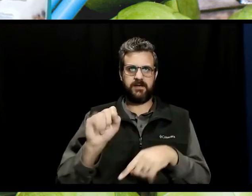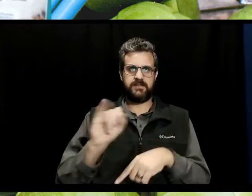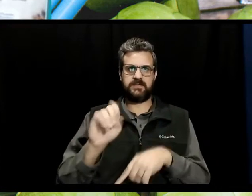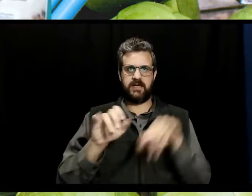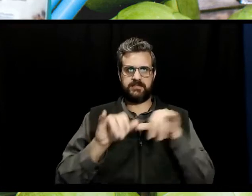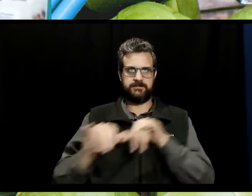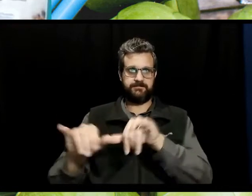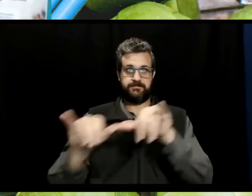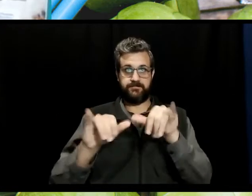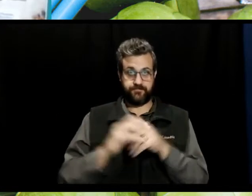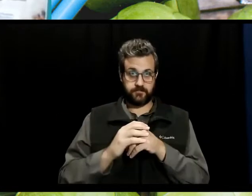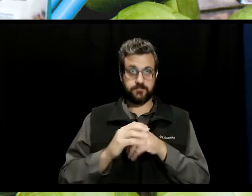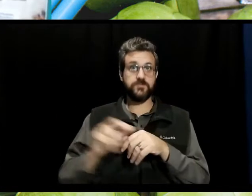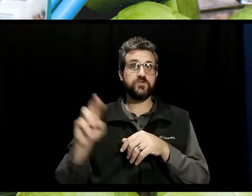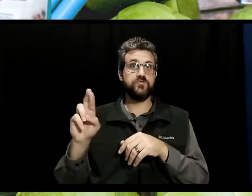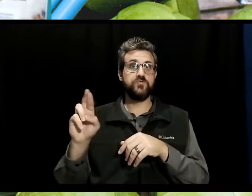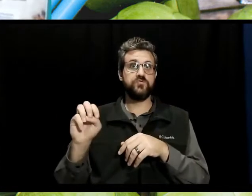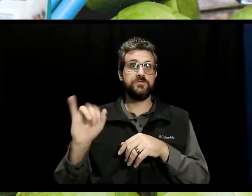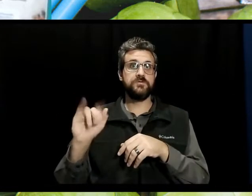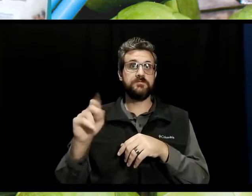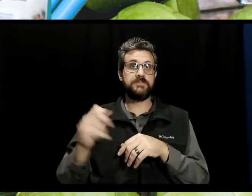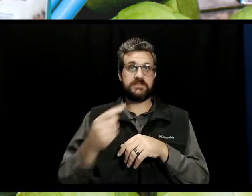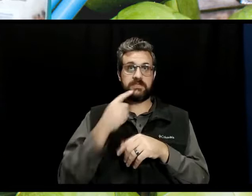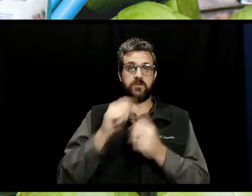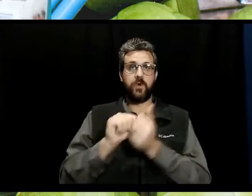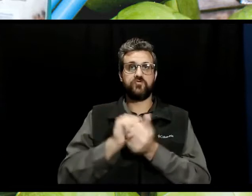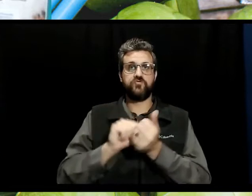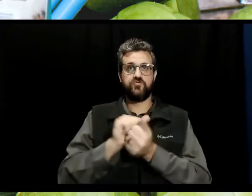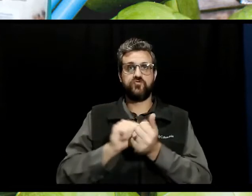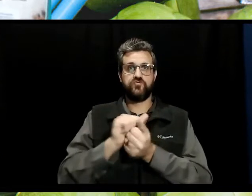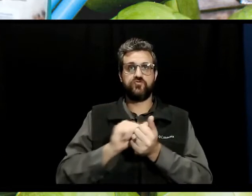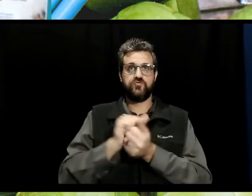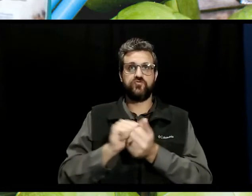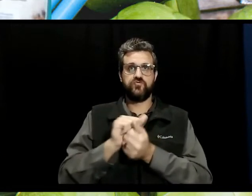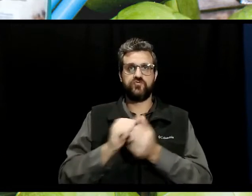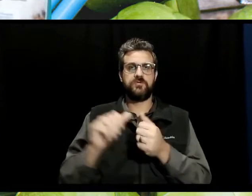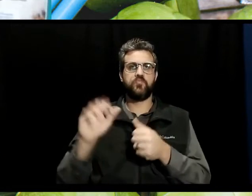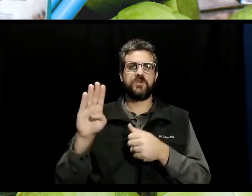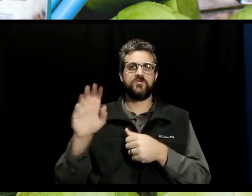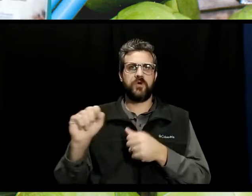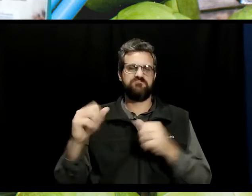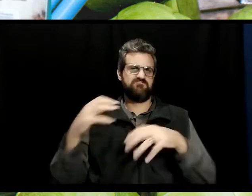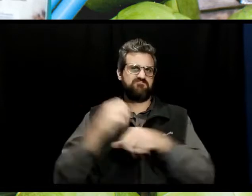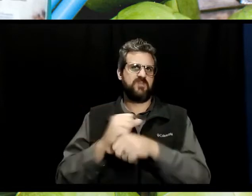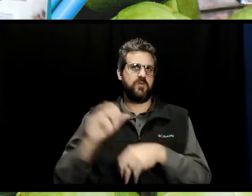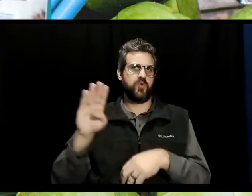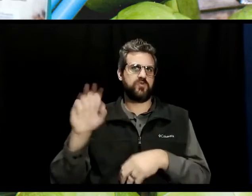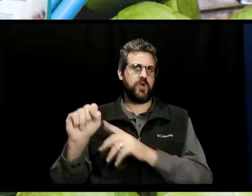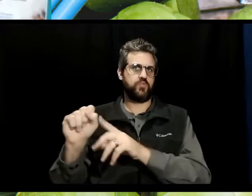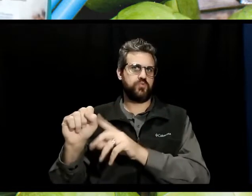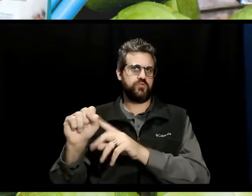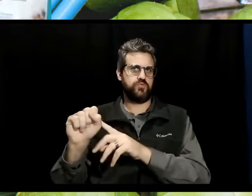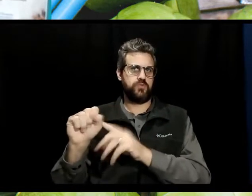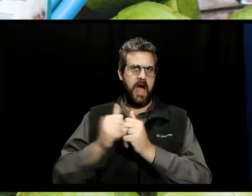that we are going to wash our Brussels sprouts. Now, the best way is to soak your sprouts for about 10 minutes in